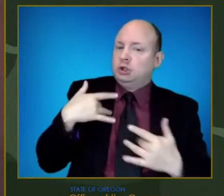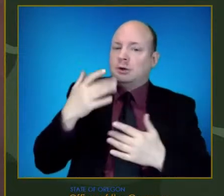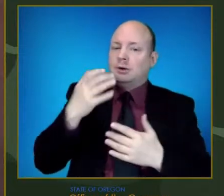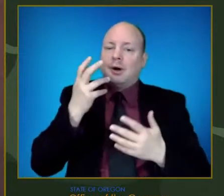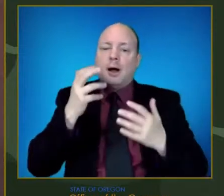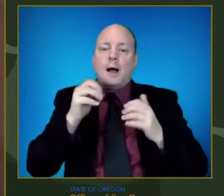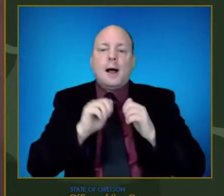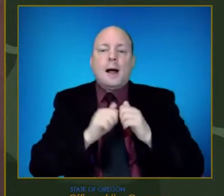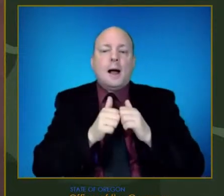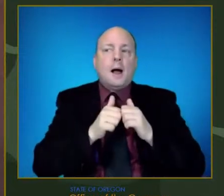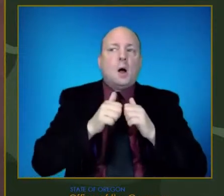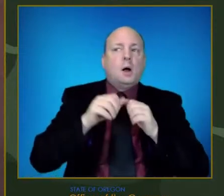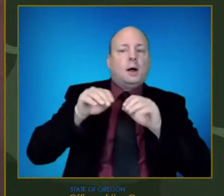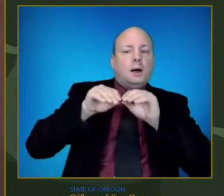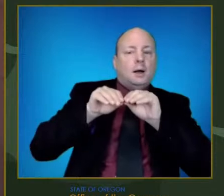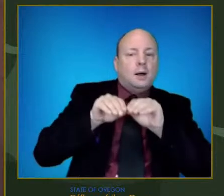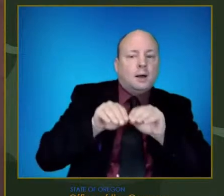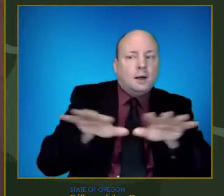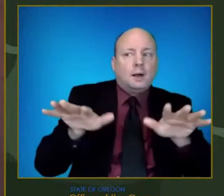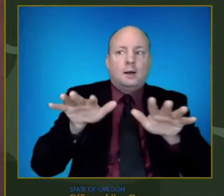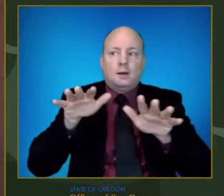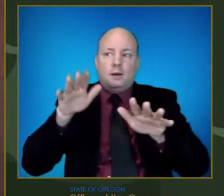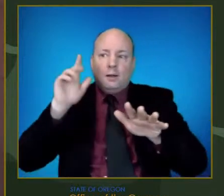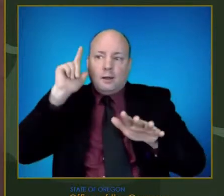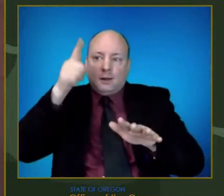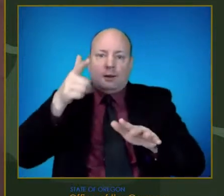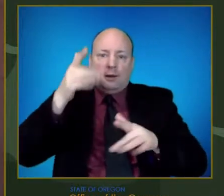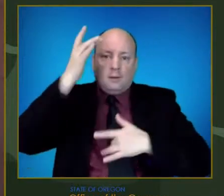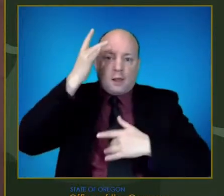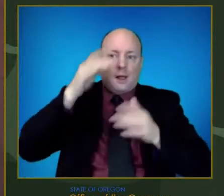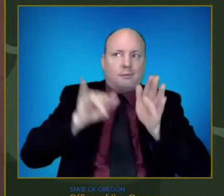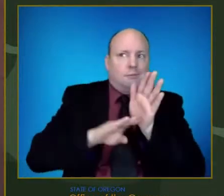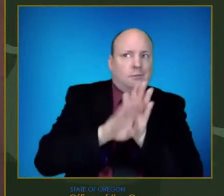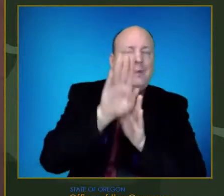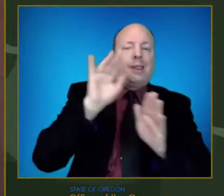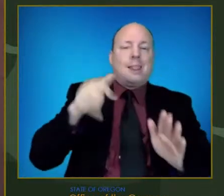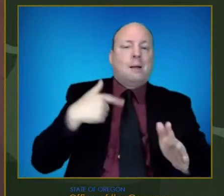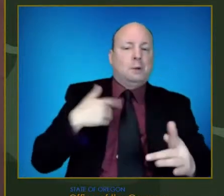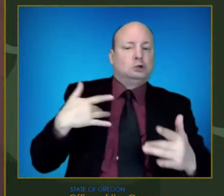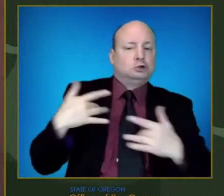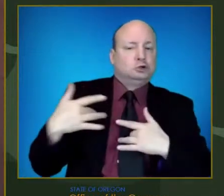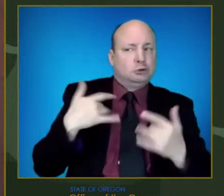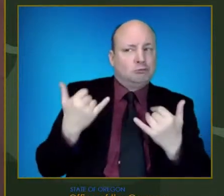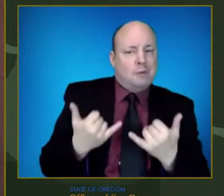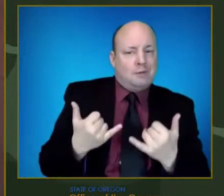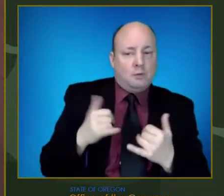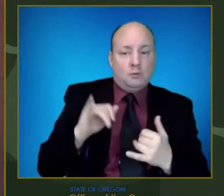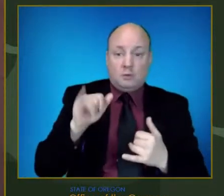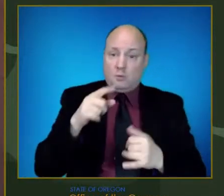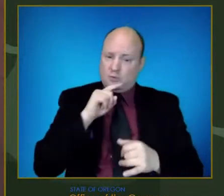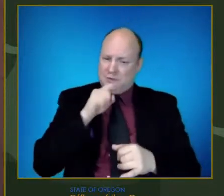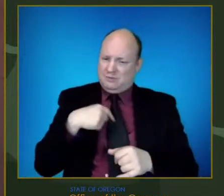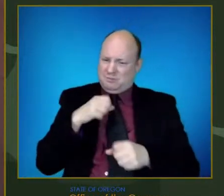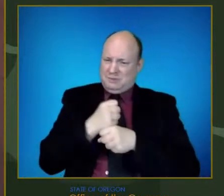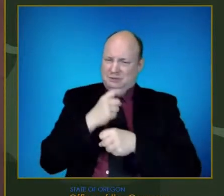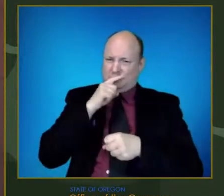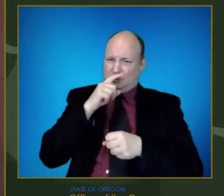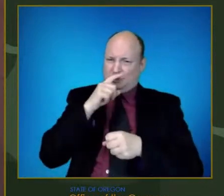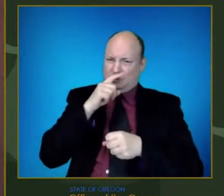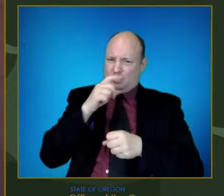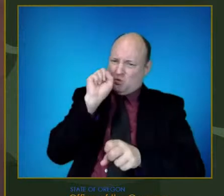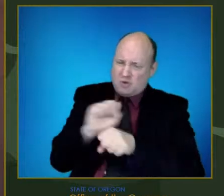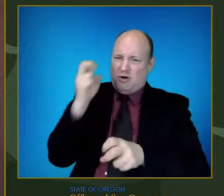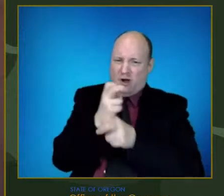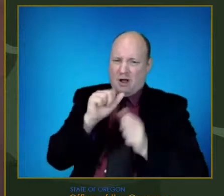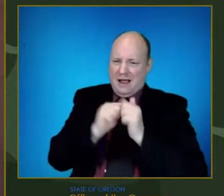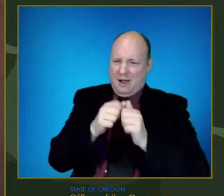spread of the virus throughout Oregon. That's why we are working hard to get more Oregonians vaccinated, particularly our